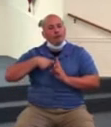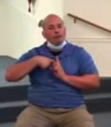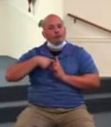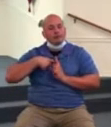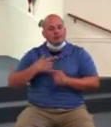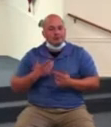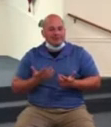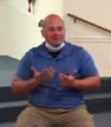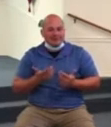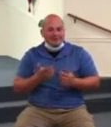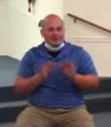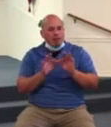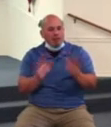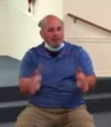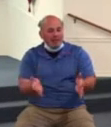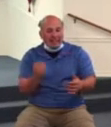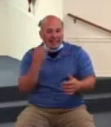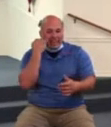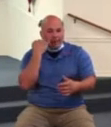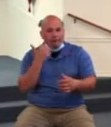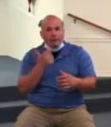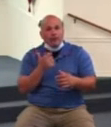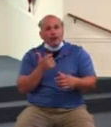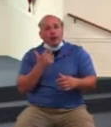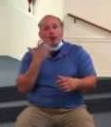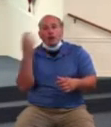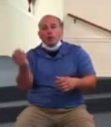that the cross represents.